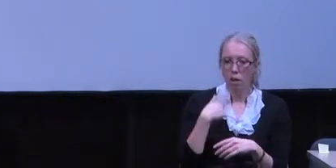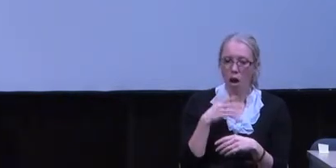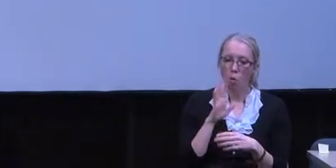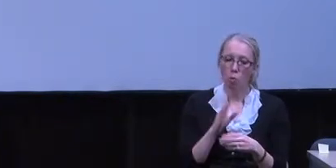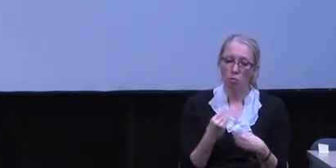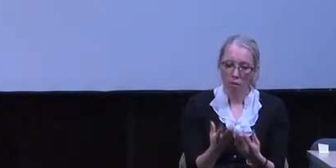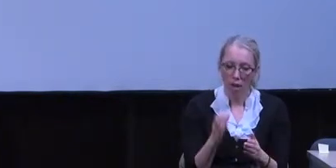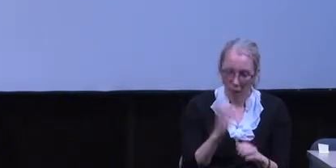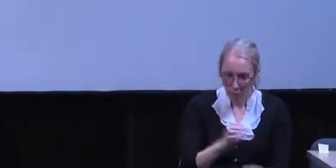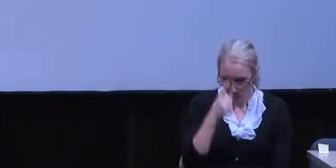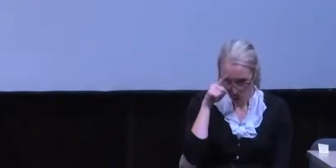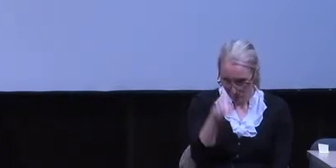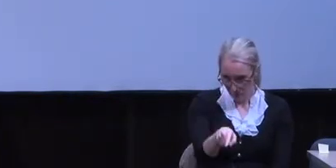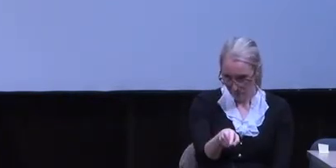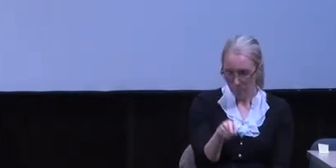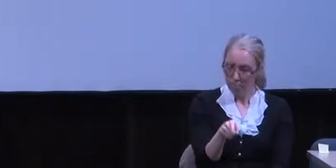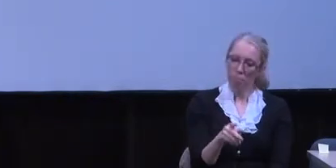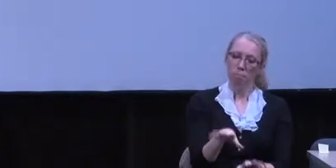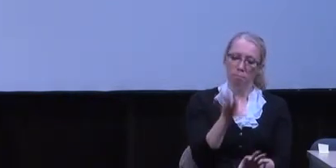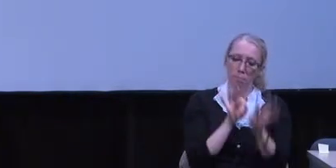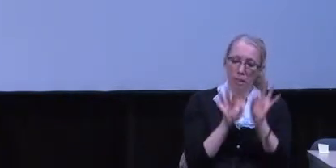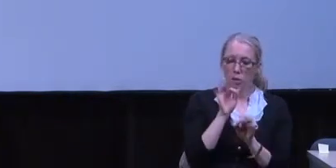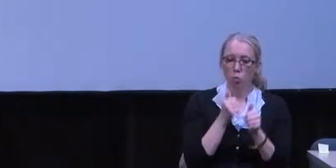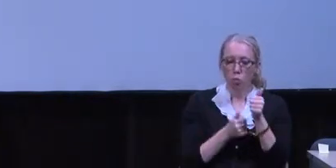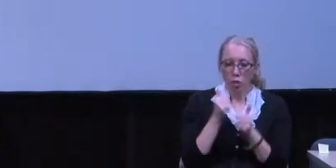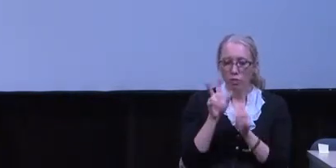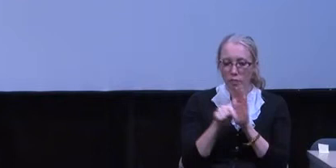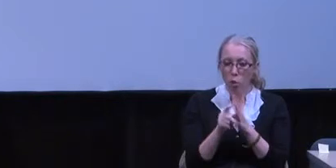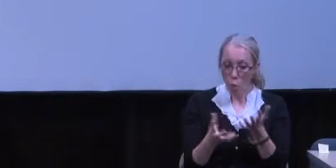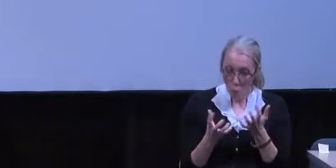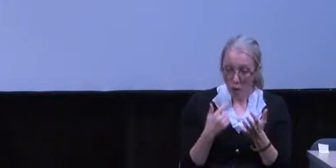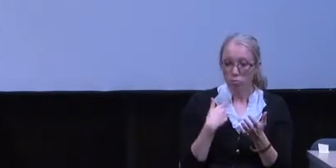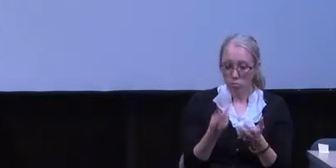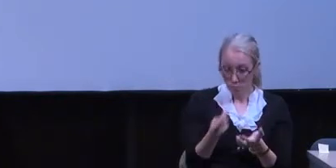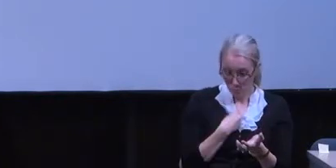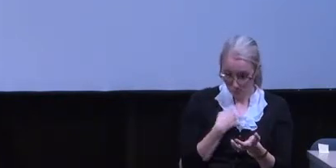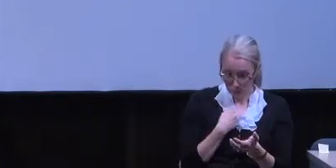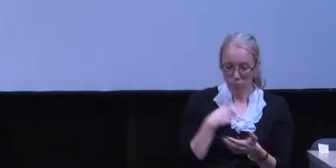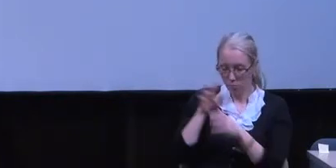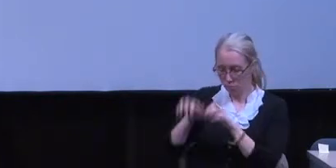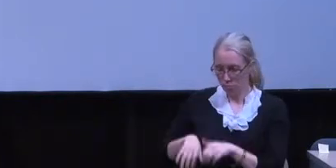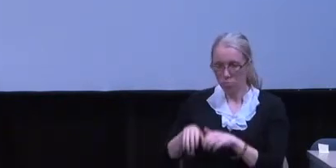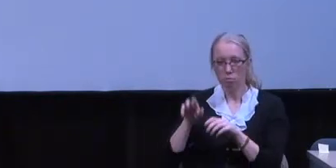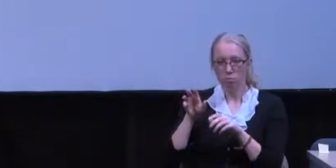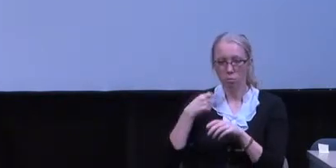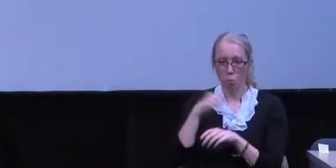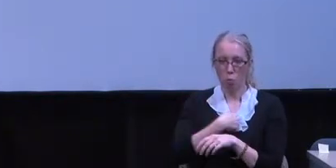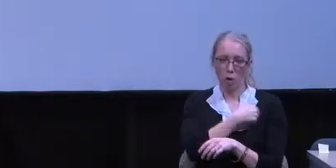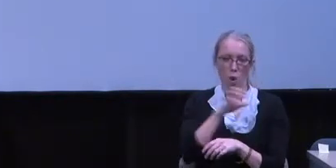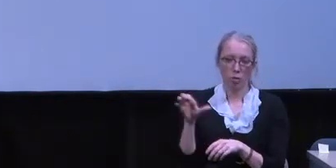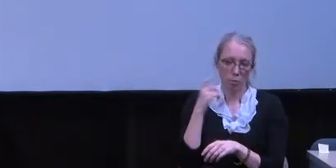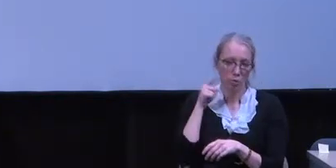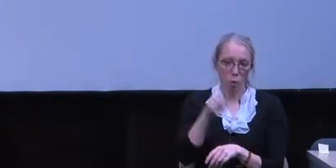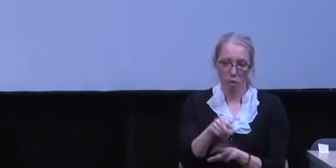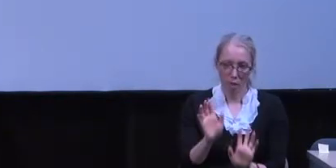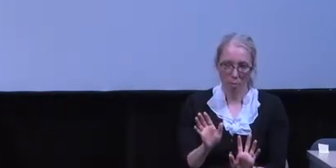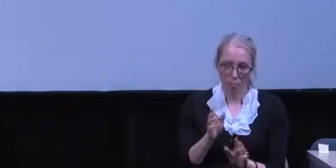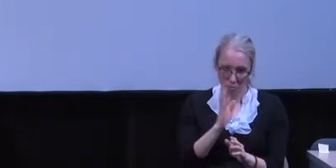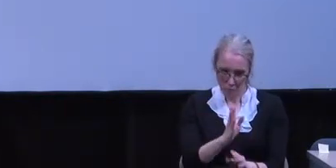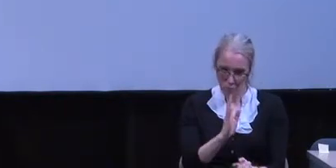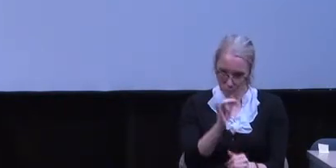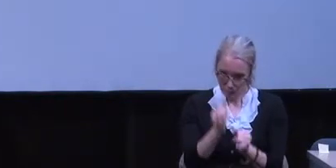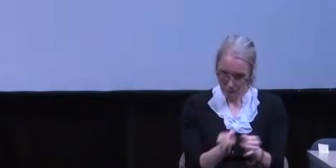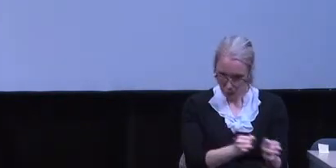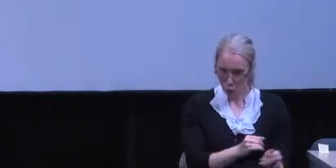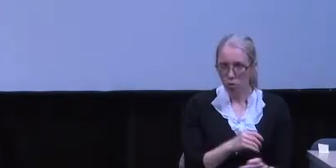choose which ones they would like to see, and we'll get those closed captioned for them. So you don't have to worry about that. Required, we do want to make